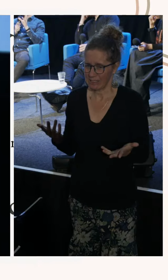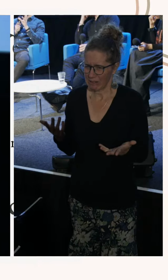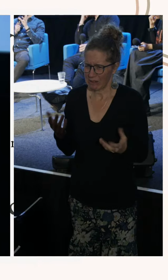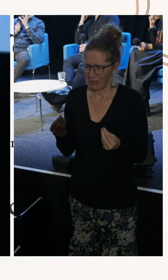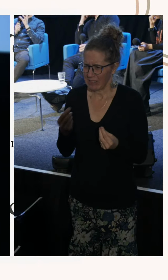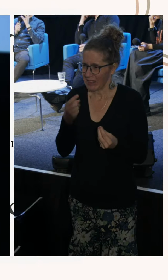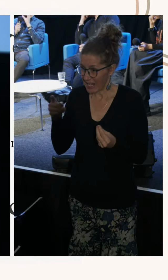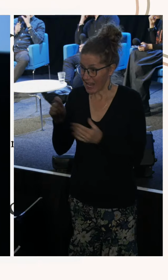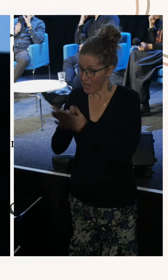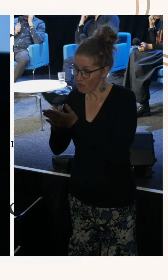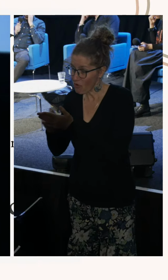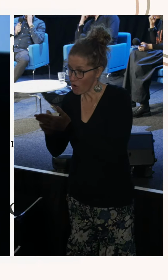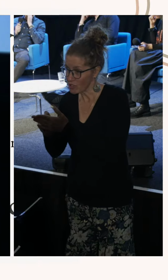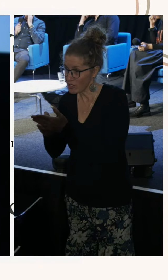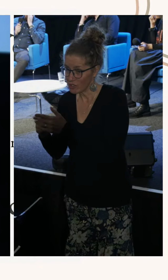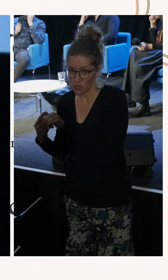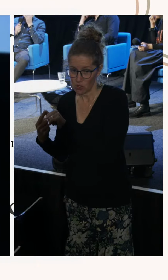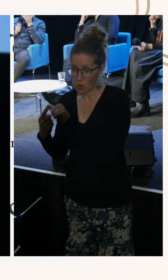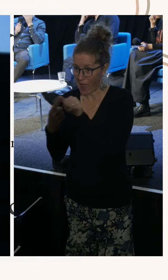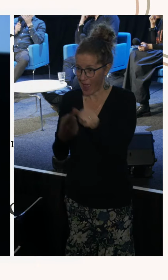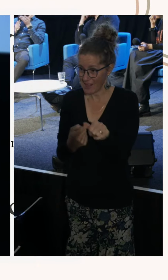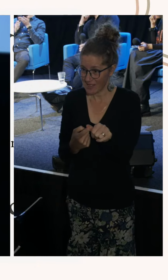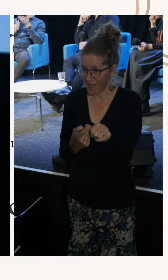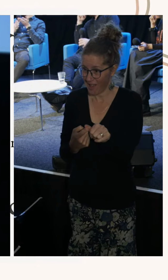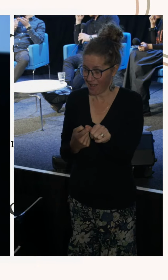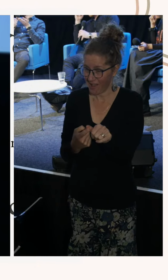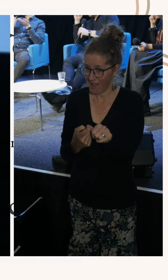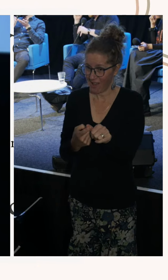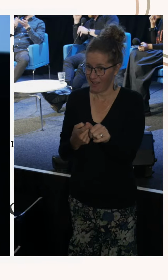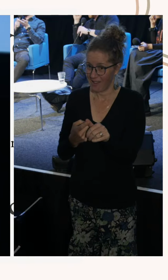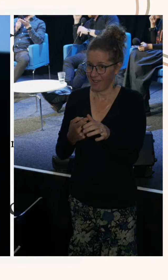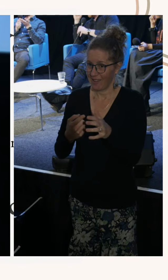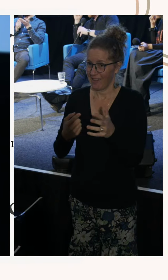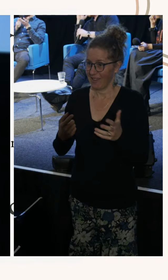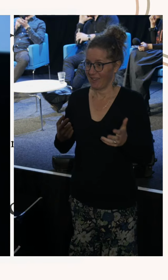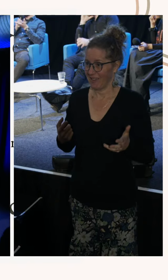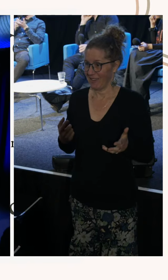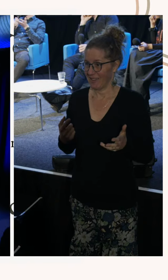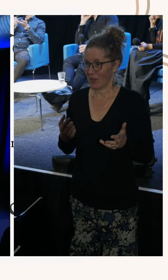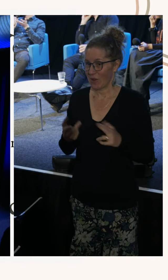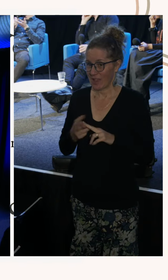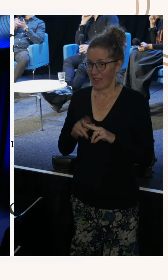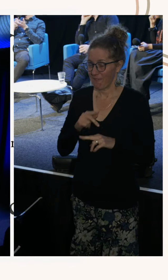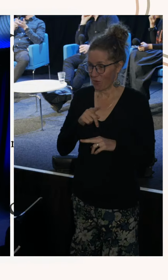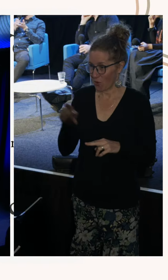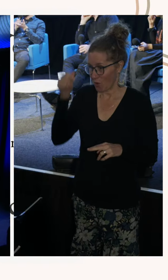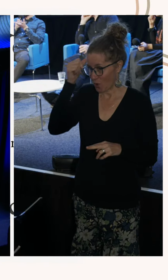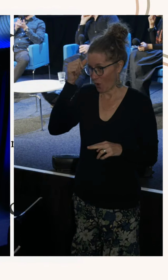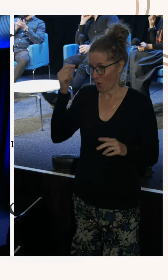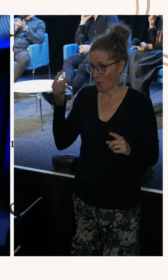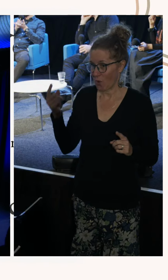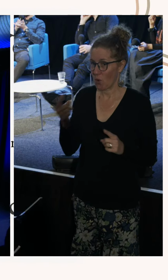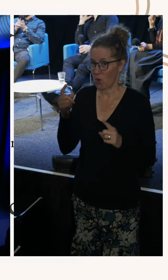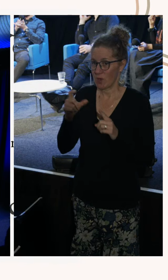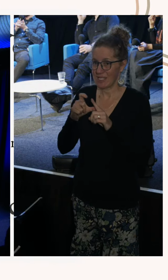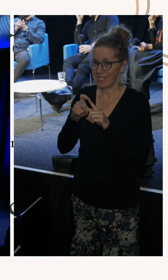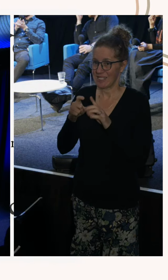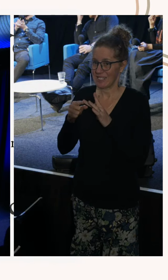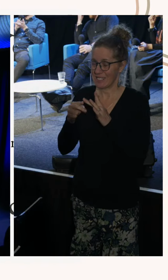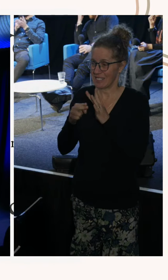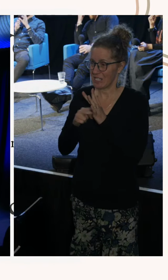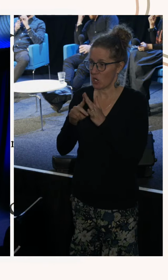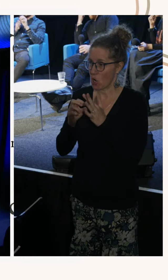that, which is just like, and then if anyone knows, time on his hands. if anyone knows who Dinesh D'Souza